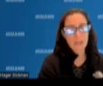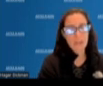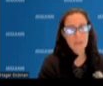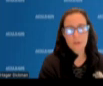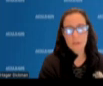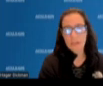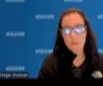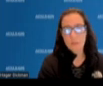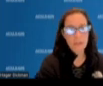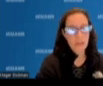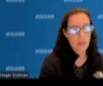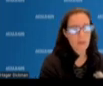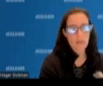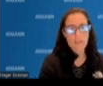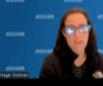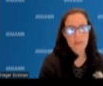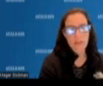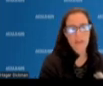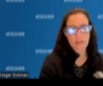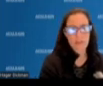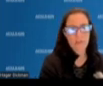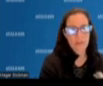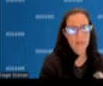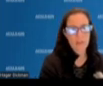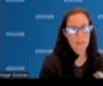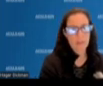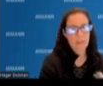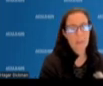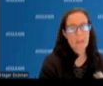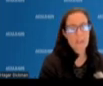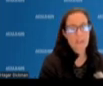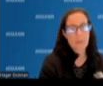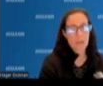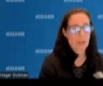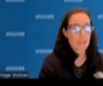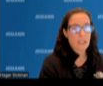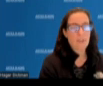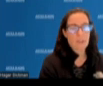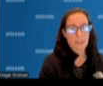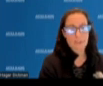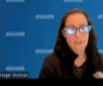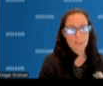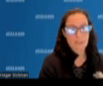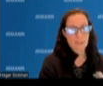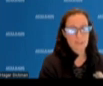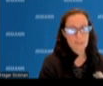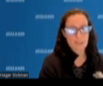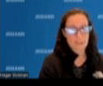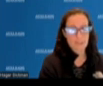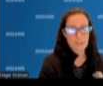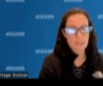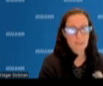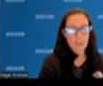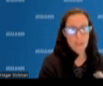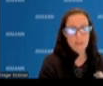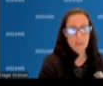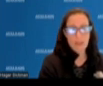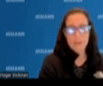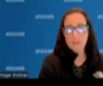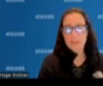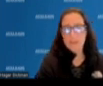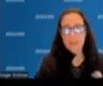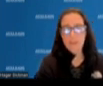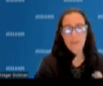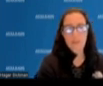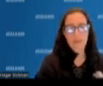with our representatives, looking at who they are, who's in their lives that might be in need of these kind of services. Do